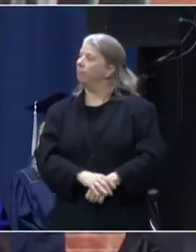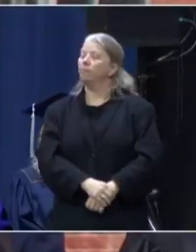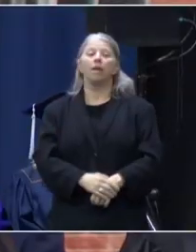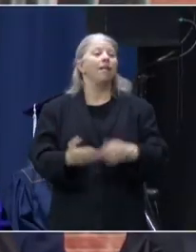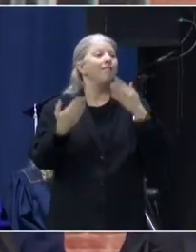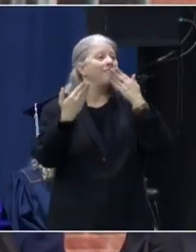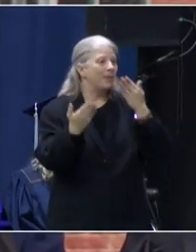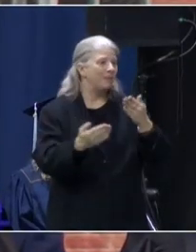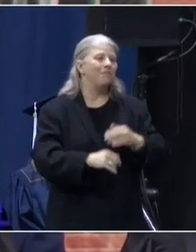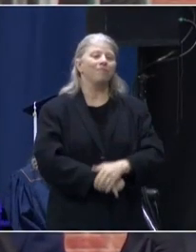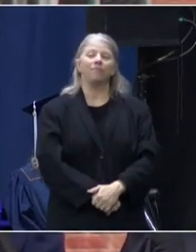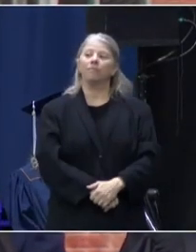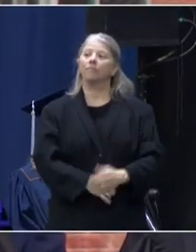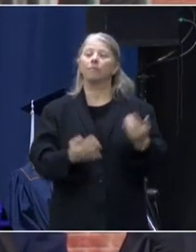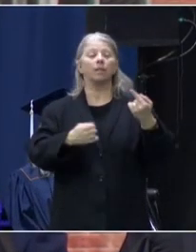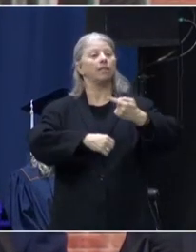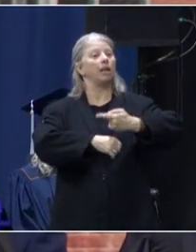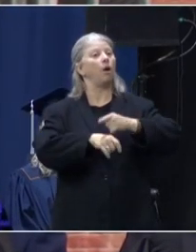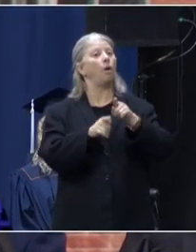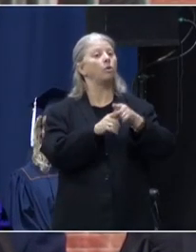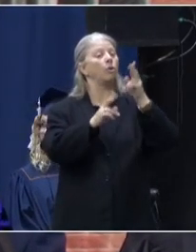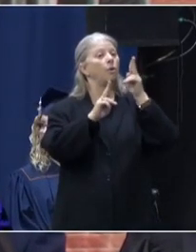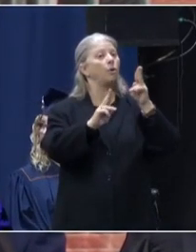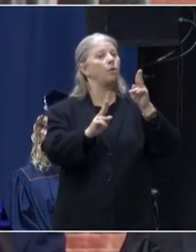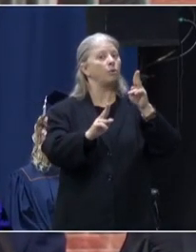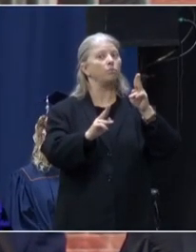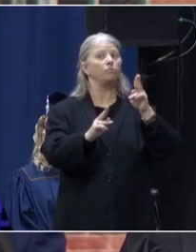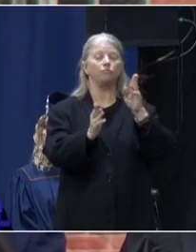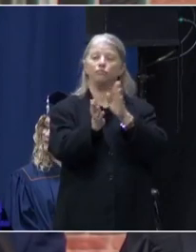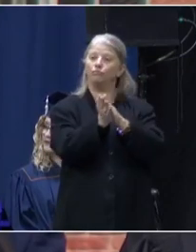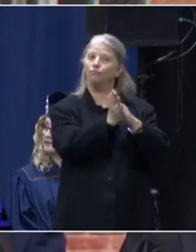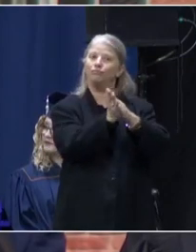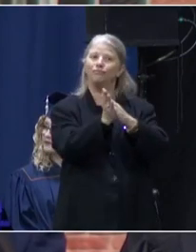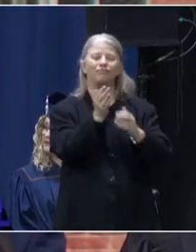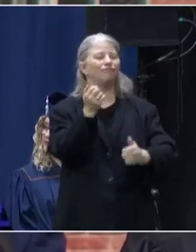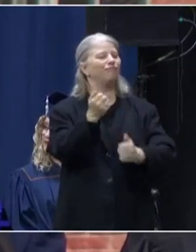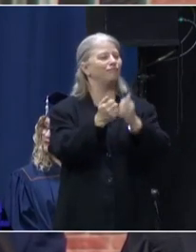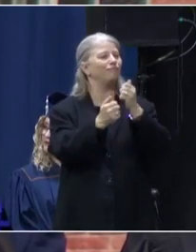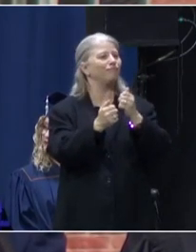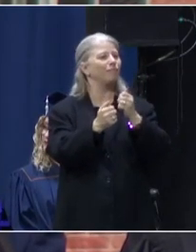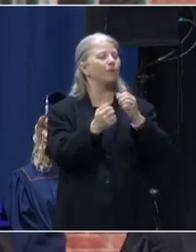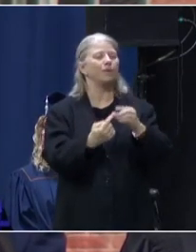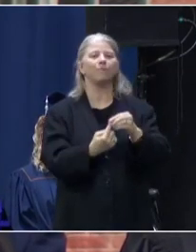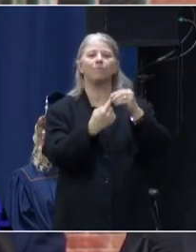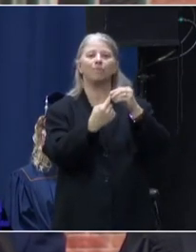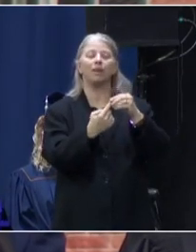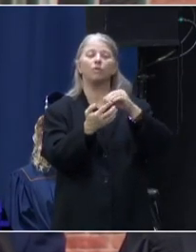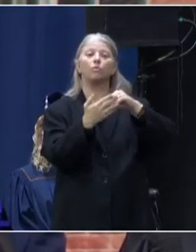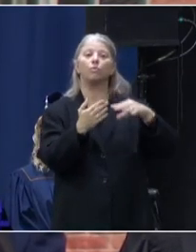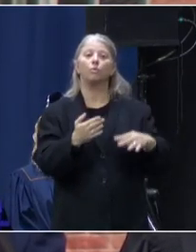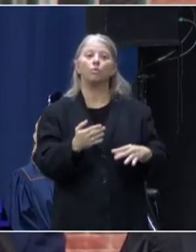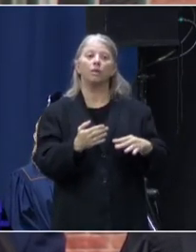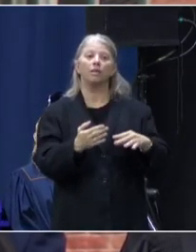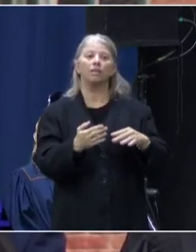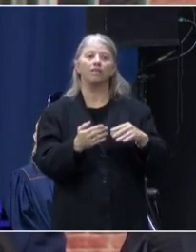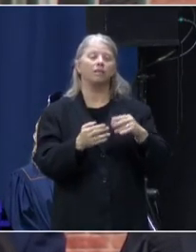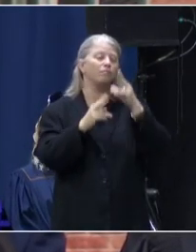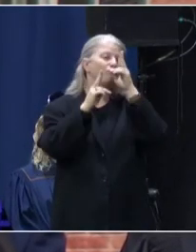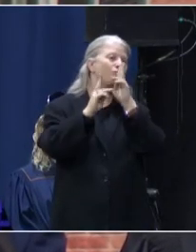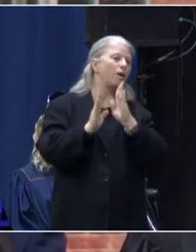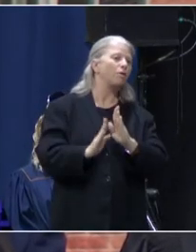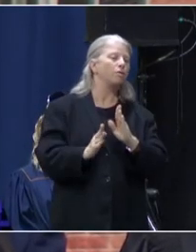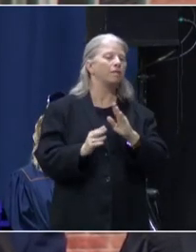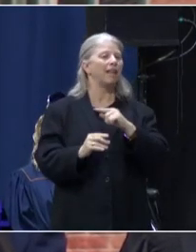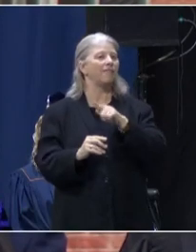Thank you. Today I have the honor of recognizing some of our most distinguished student scholars. Will candidates